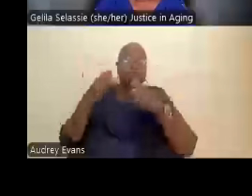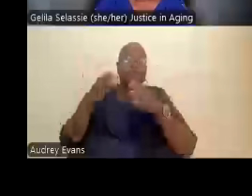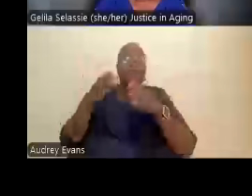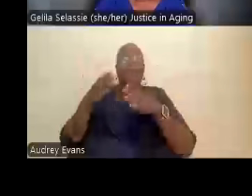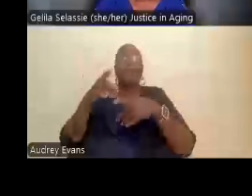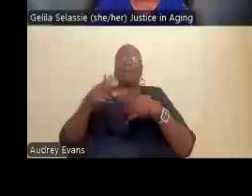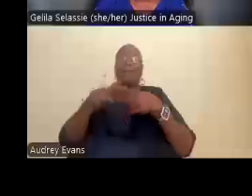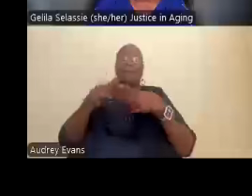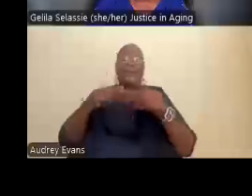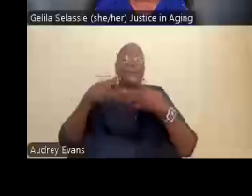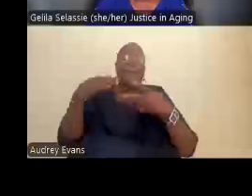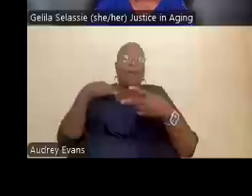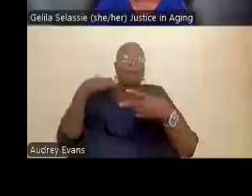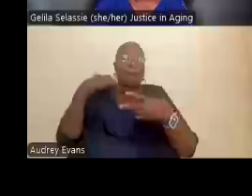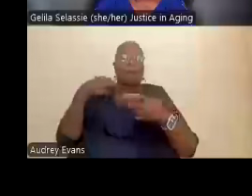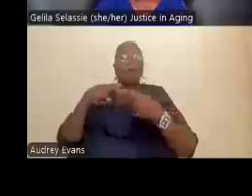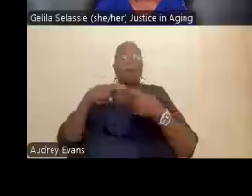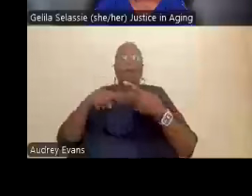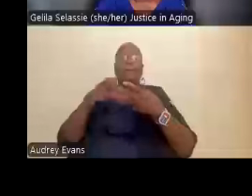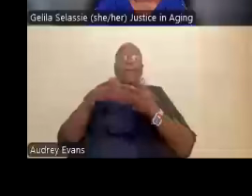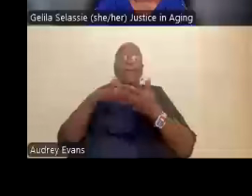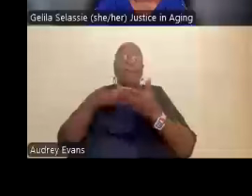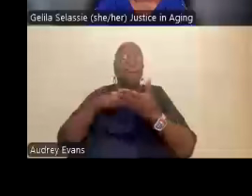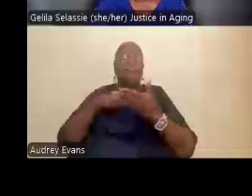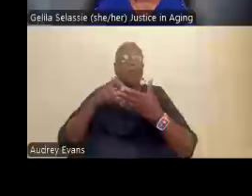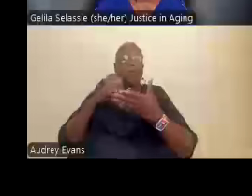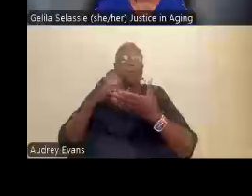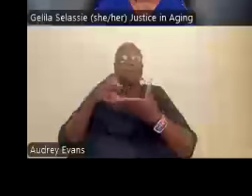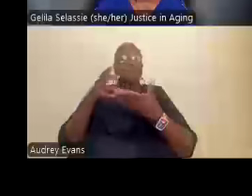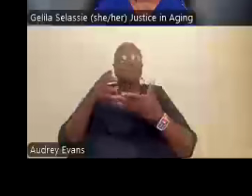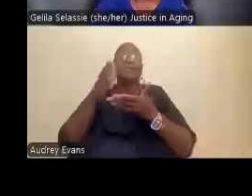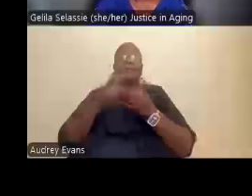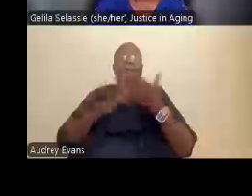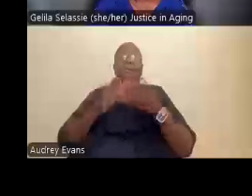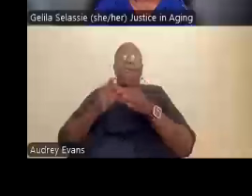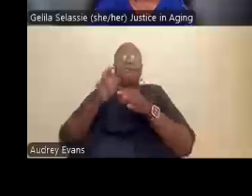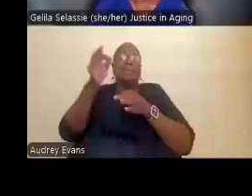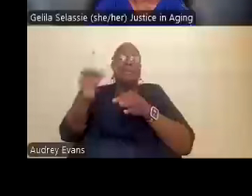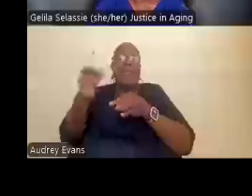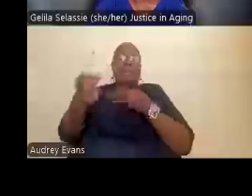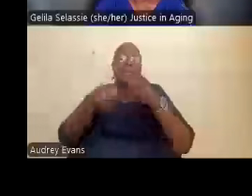eligibility and enrollment rules. Some provisions are delayed until 2034.